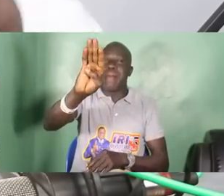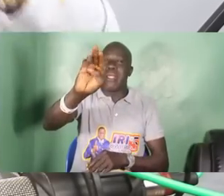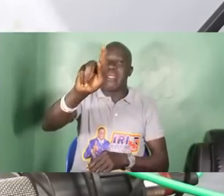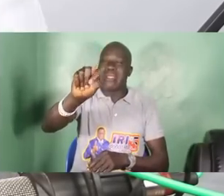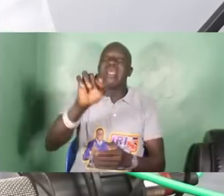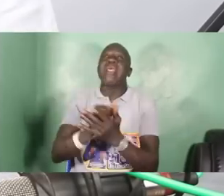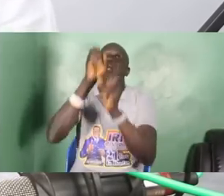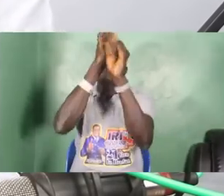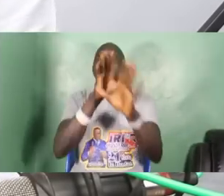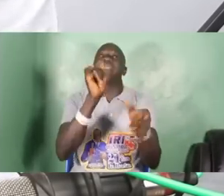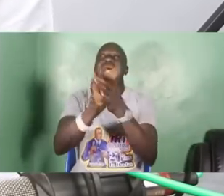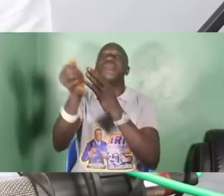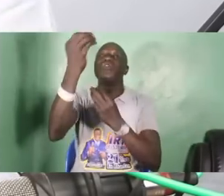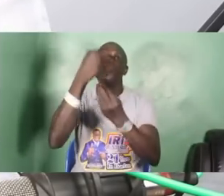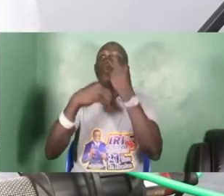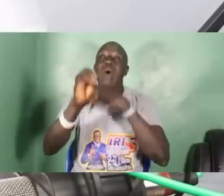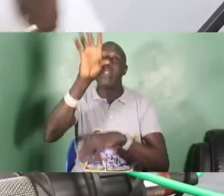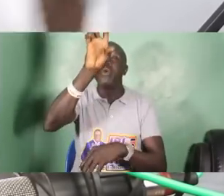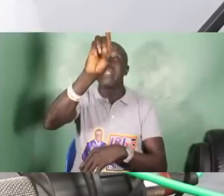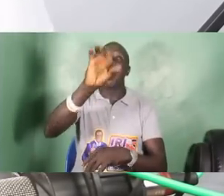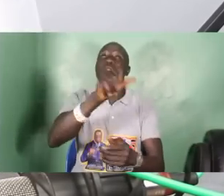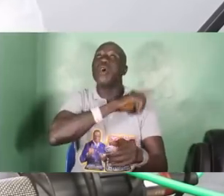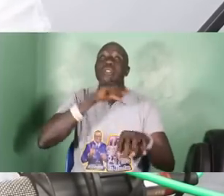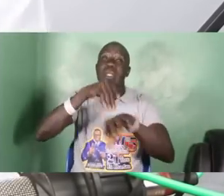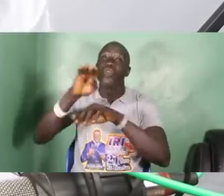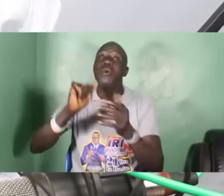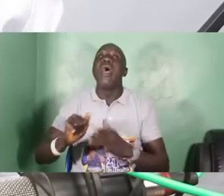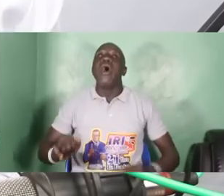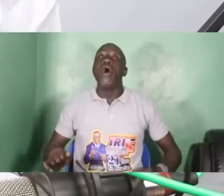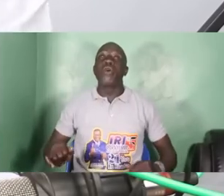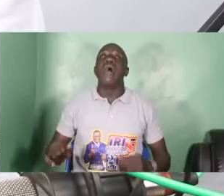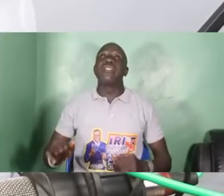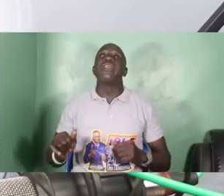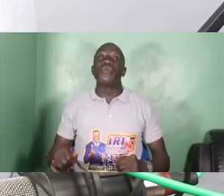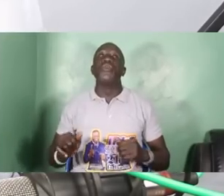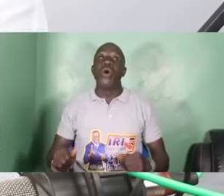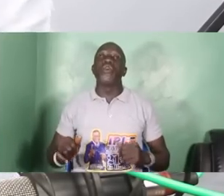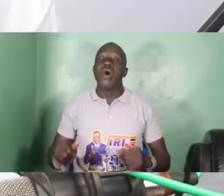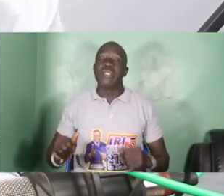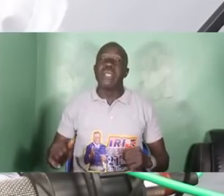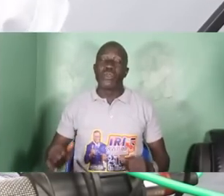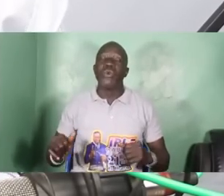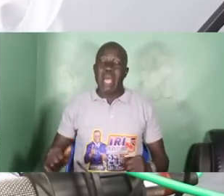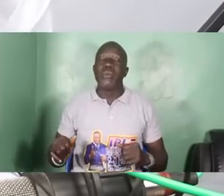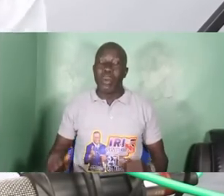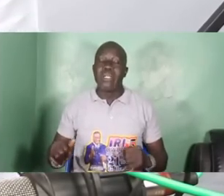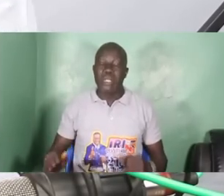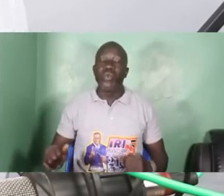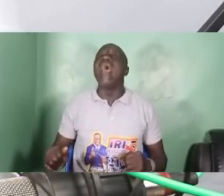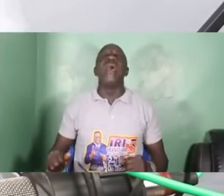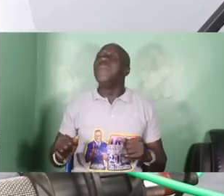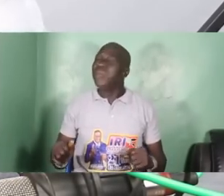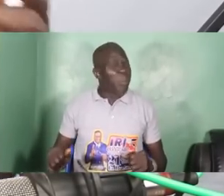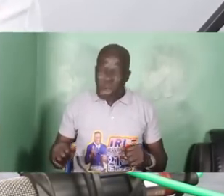death, the blessing that swallowed death, Lord, send it to my life. In Jesus, in Jesus, in